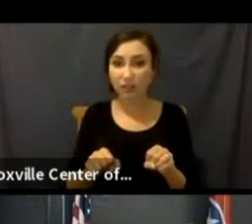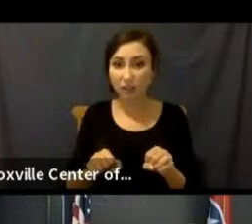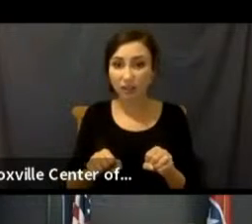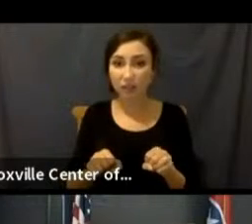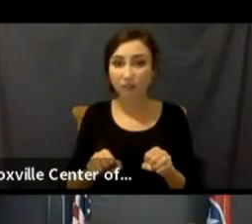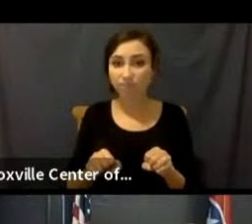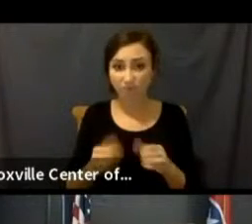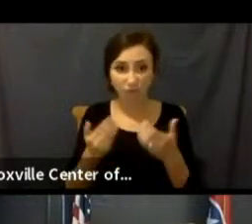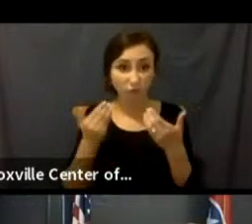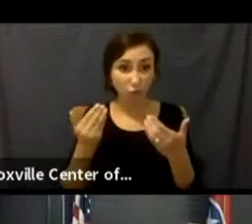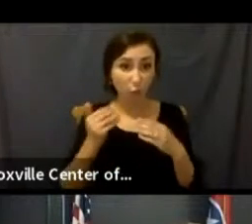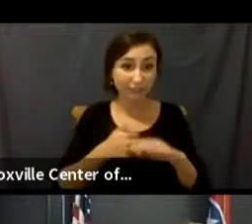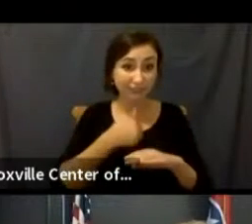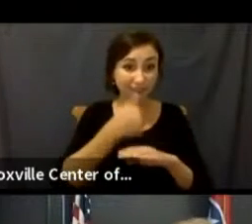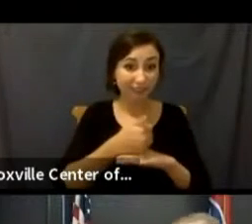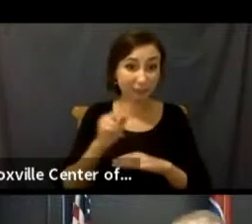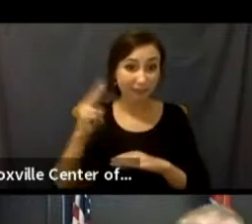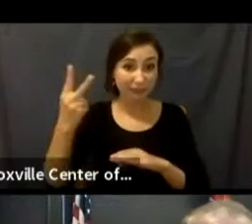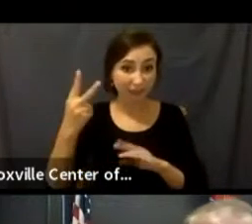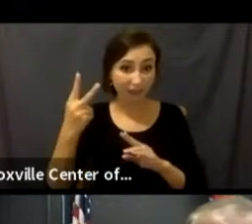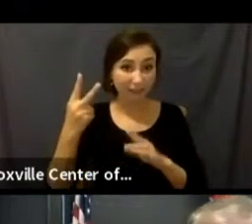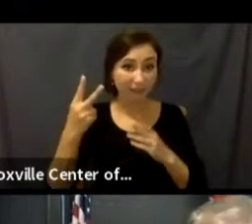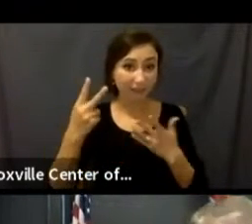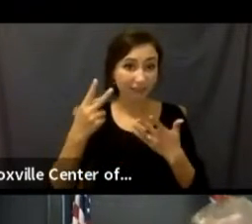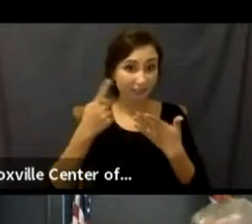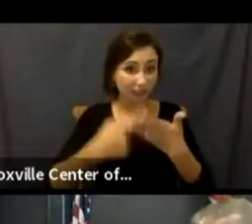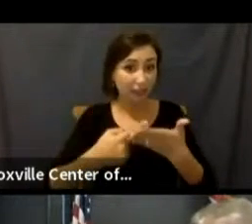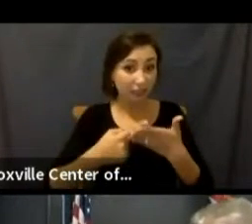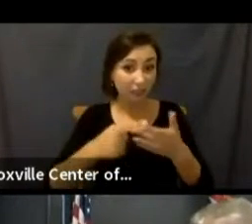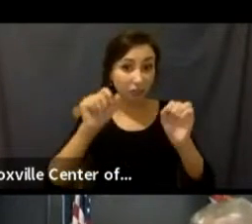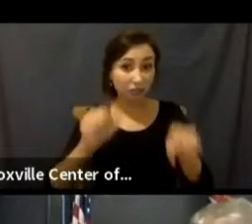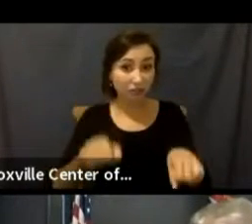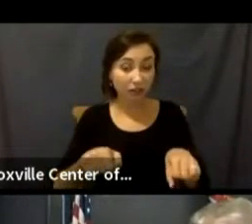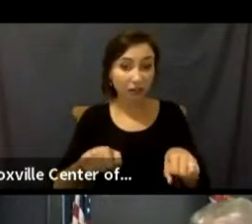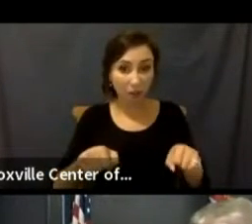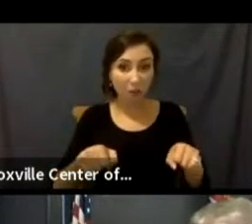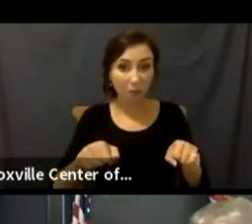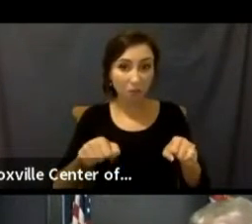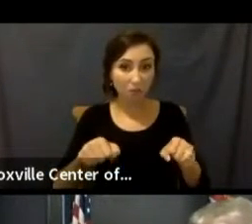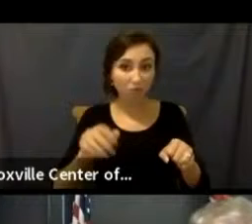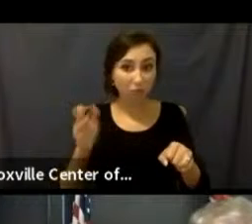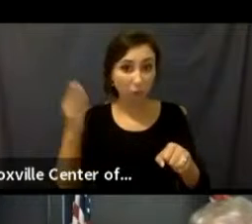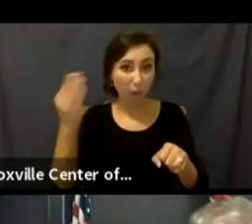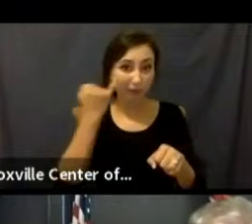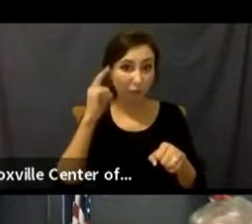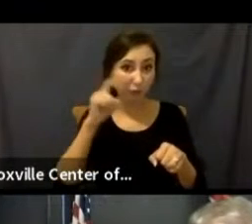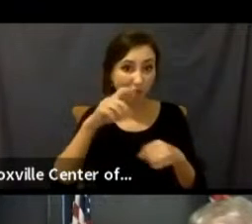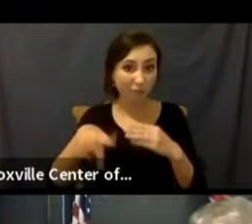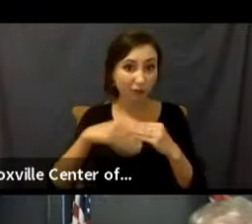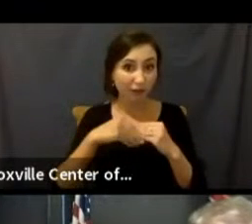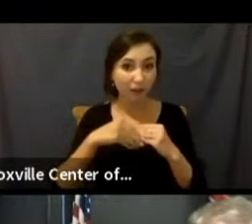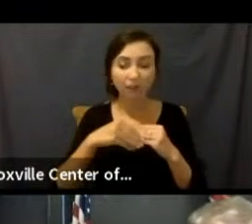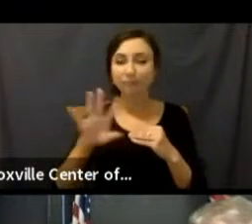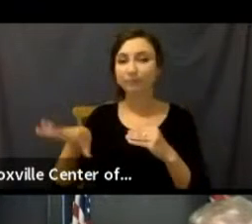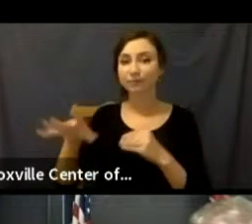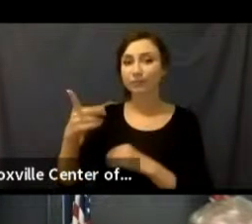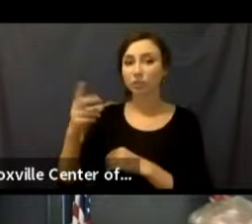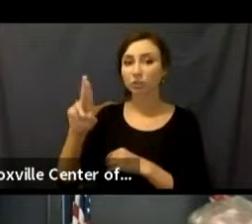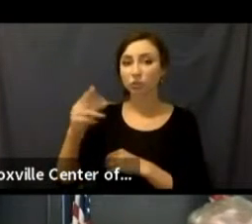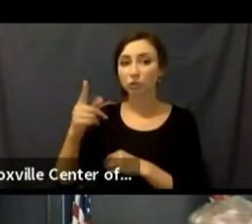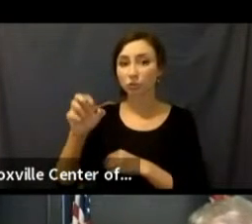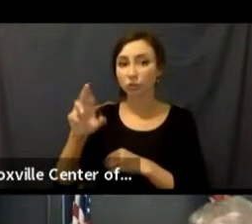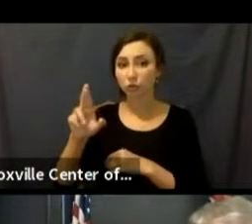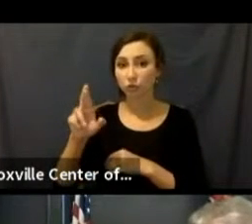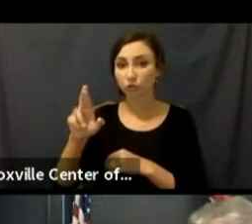move to set it, second it, and then in discussion we can have some proposals that we can vote on. Dr. Gocher, can